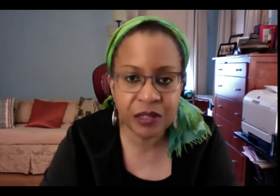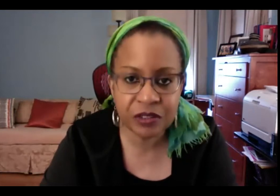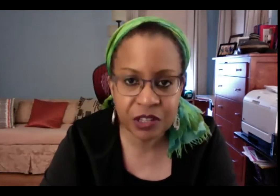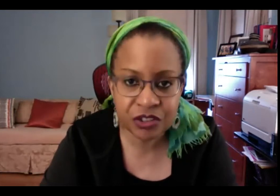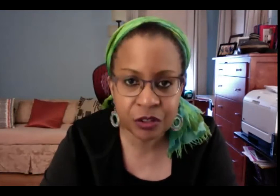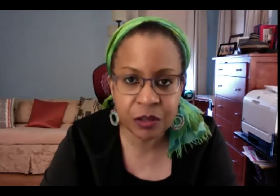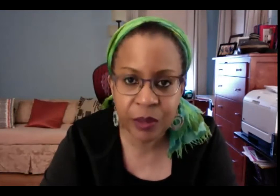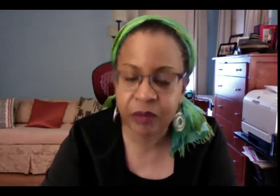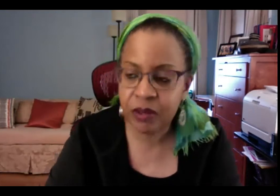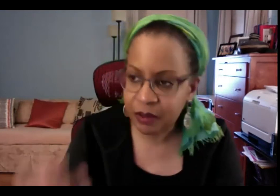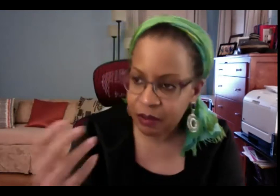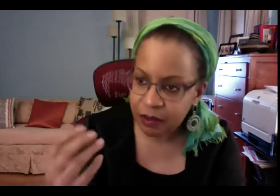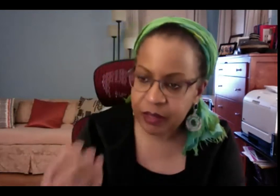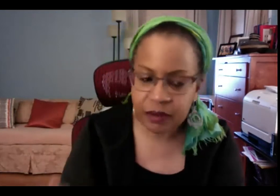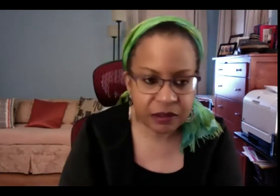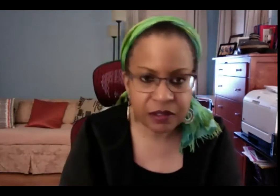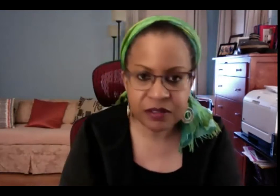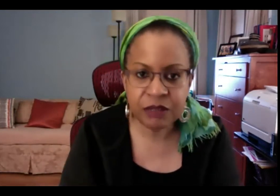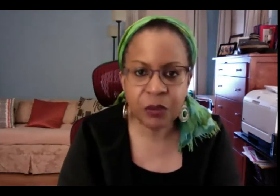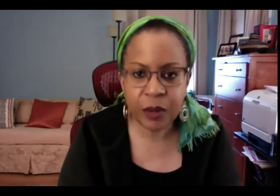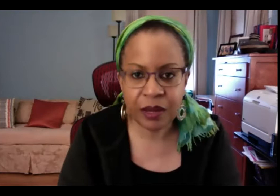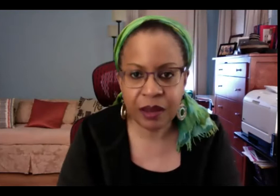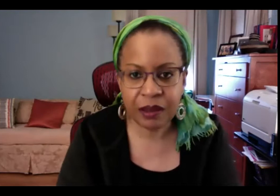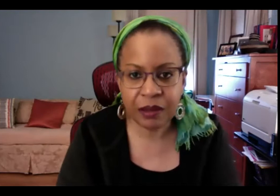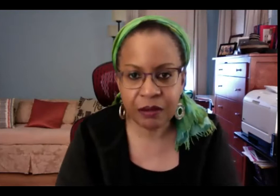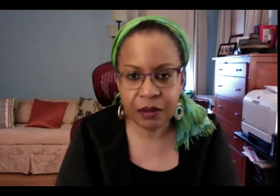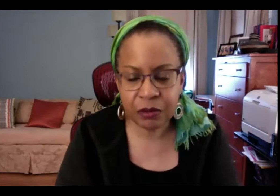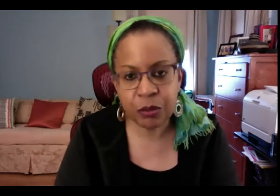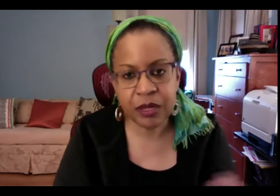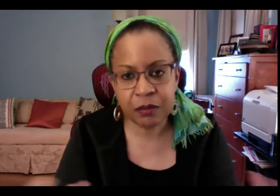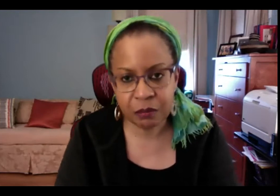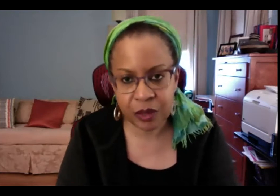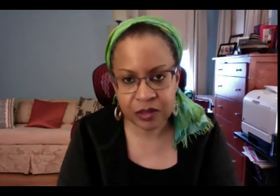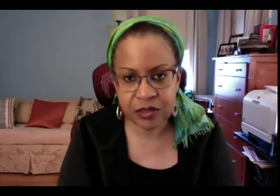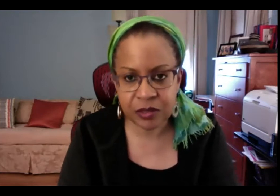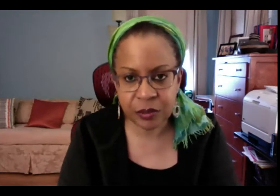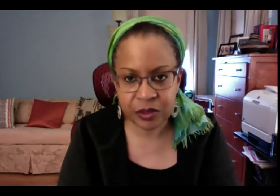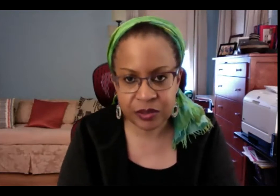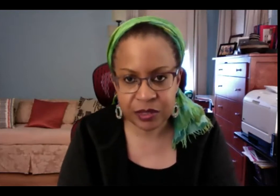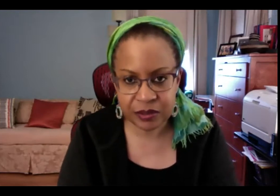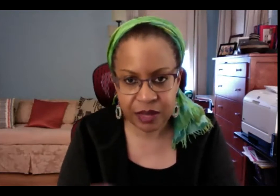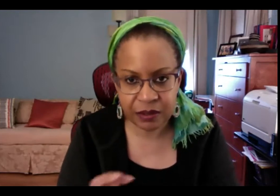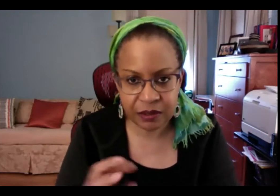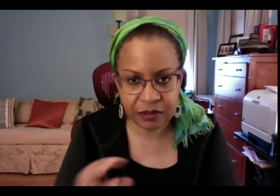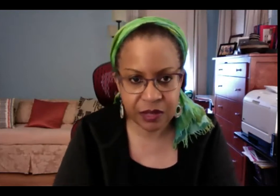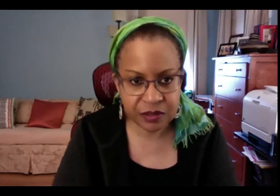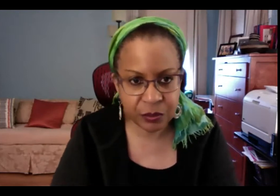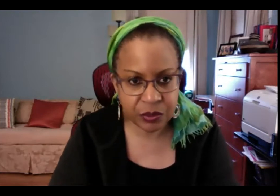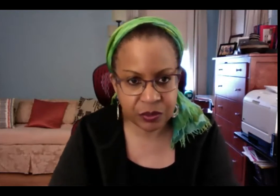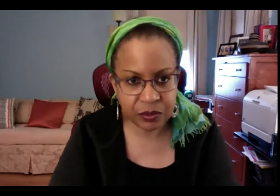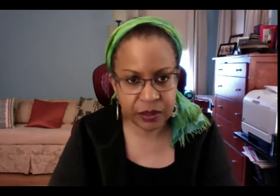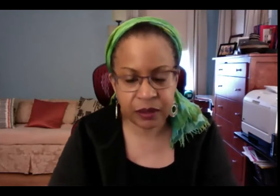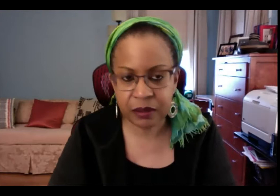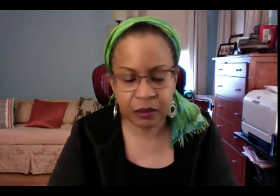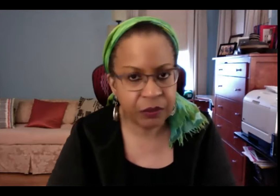been intentional about, like, is even the way I create my syllabus, is that